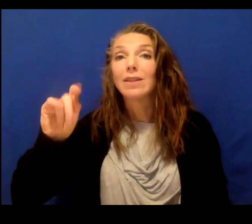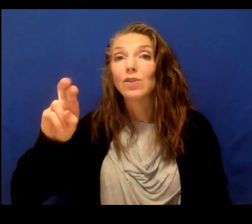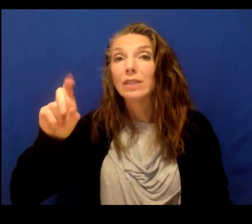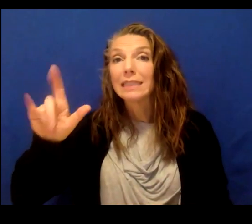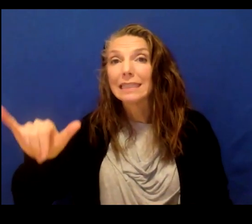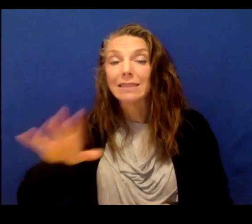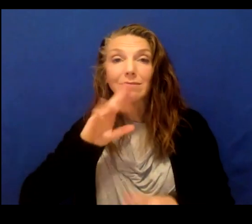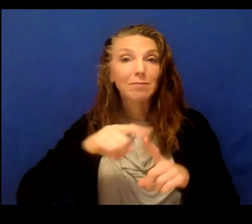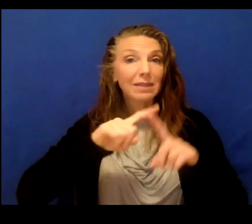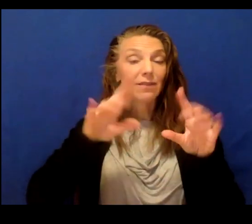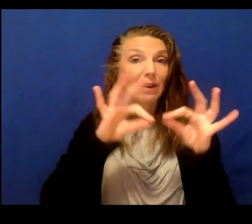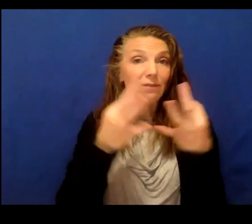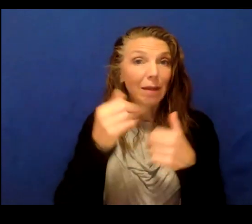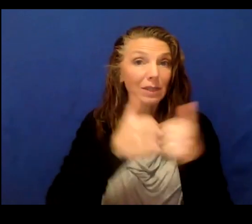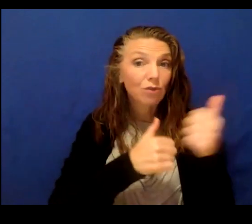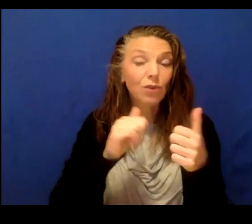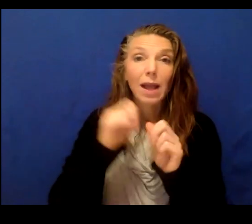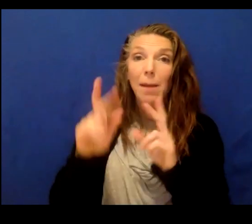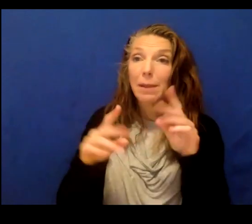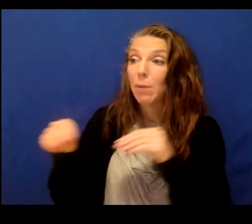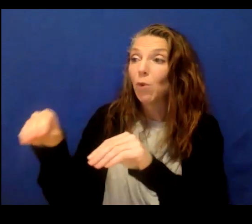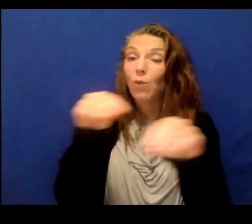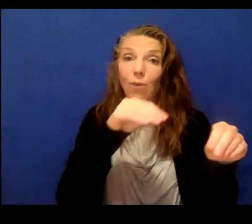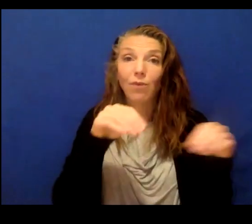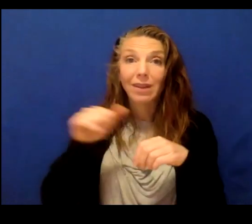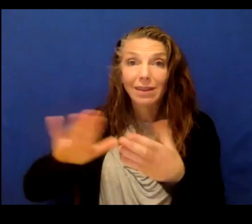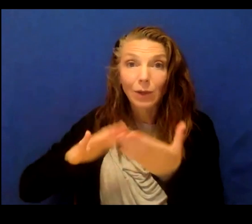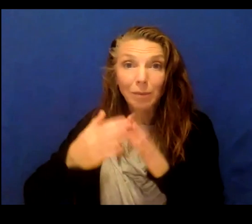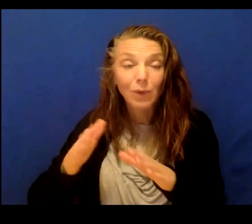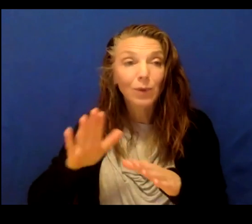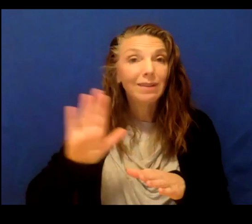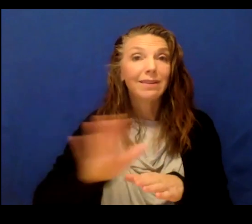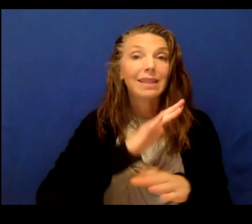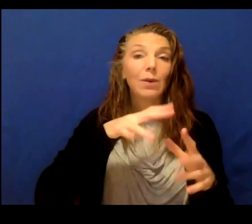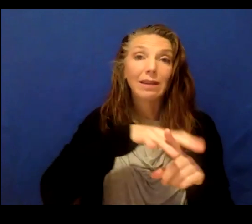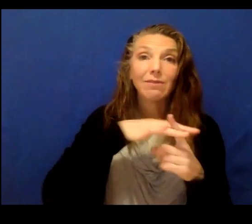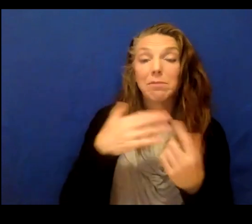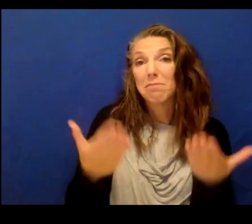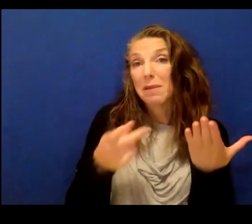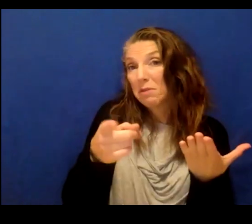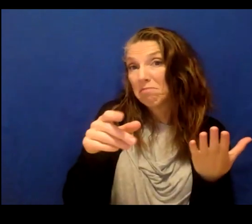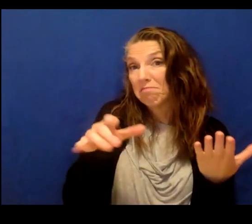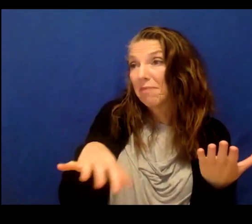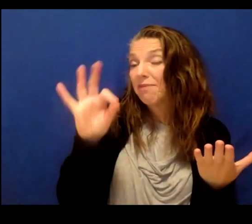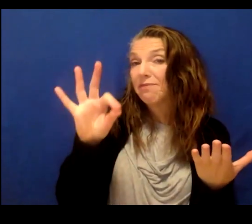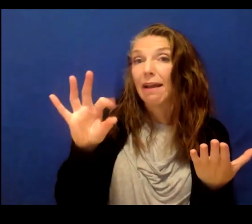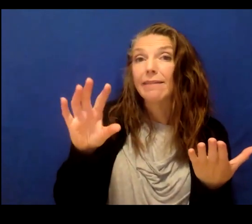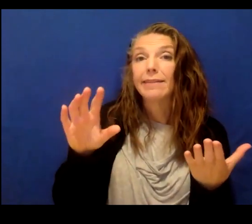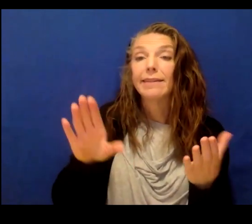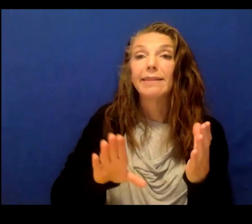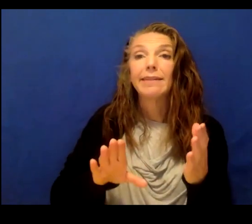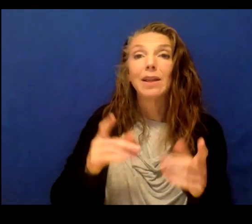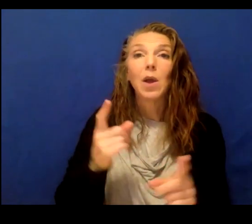how people move around in their communities and their environments. Maybe you'd find a developmentally appropriate way to talk about the